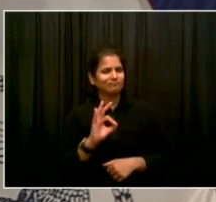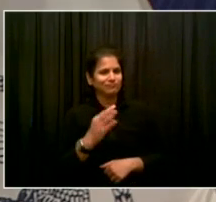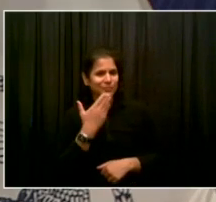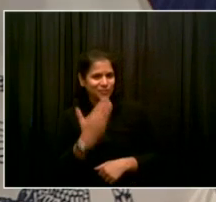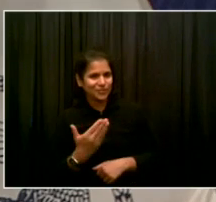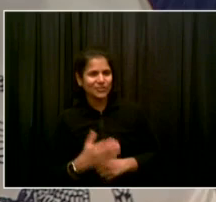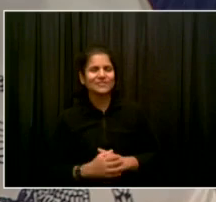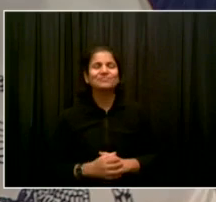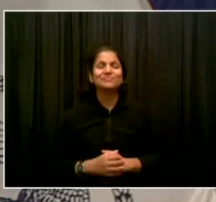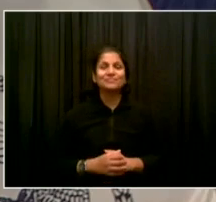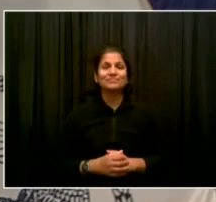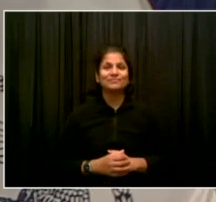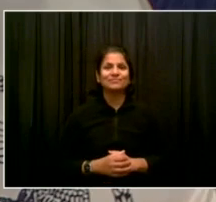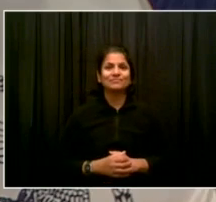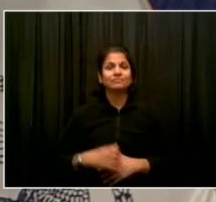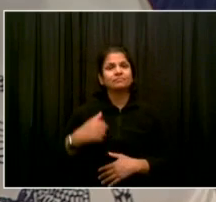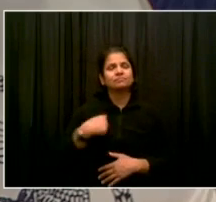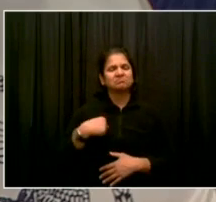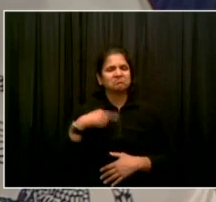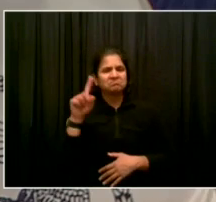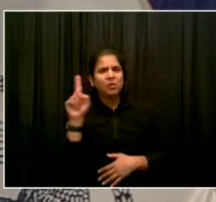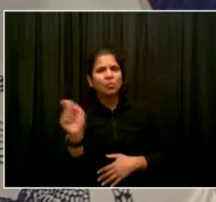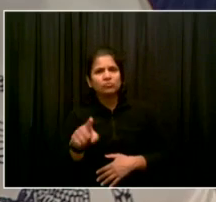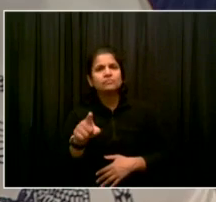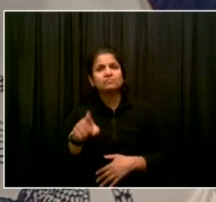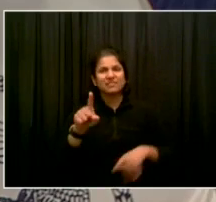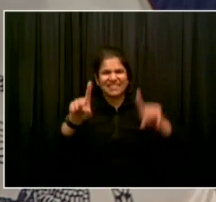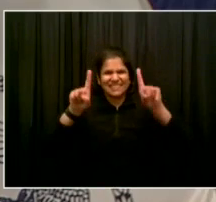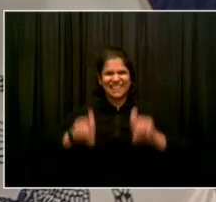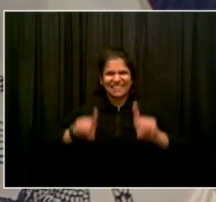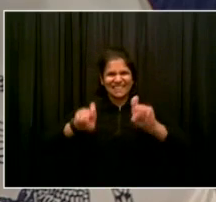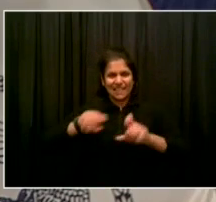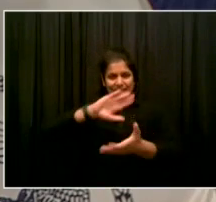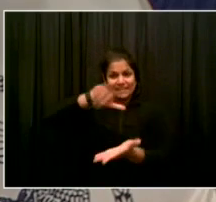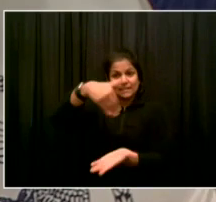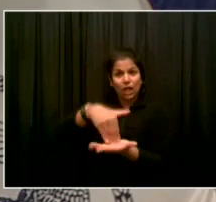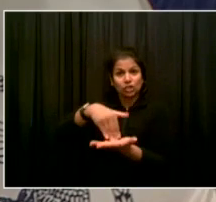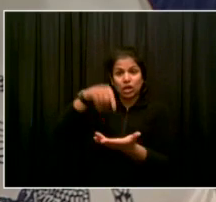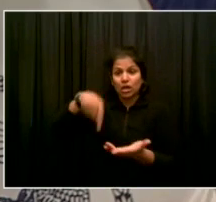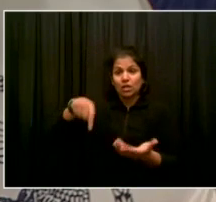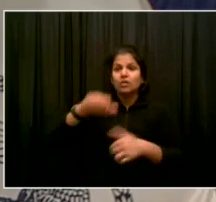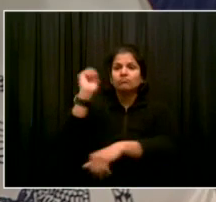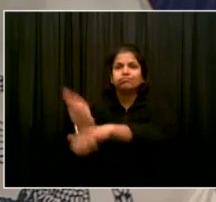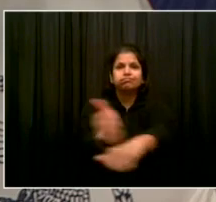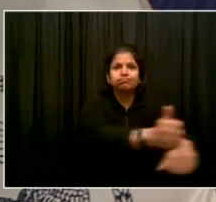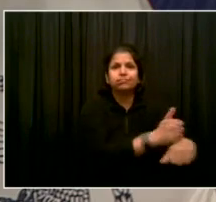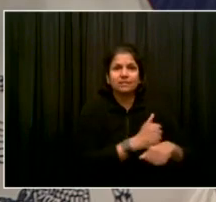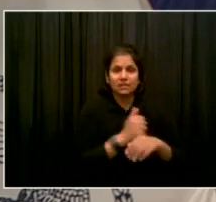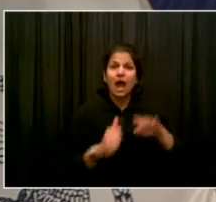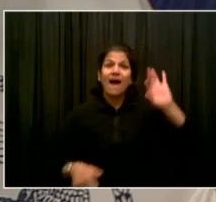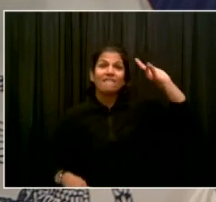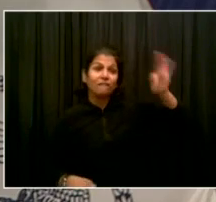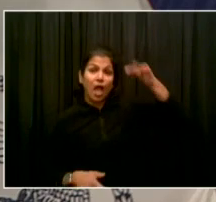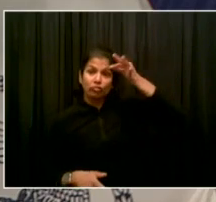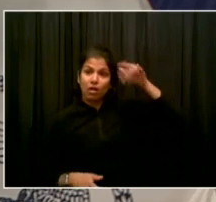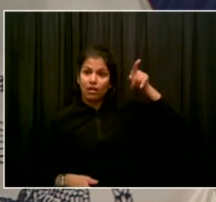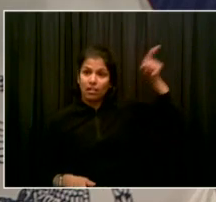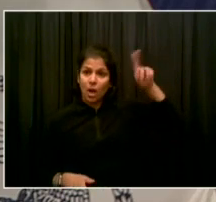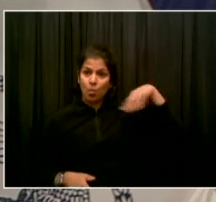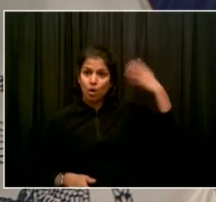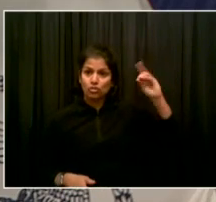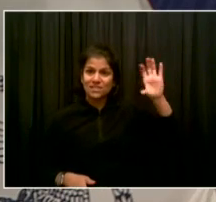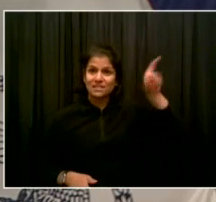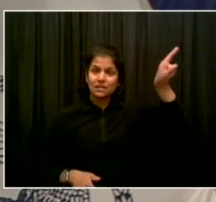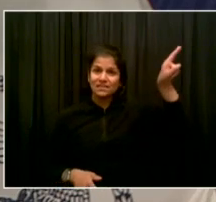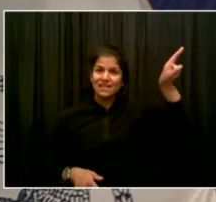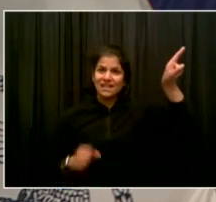federal government is launching. Senator Schumer said it would be 6. When and where do you expect those sites to go